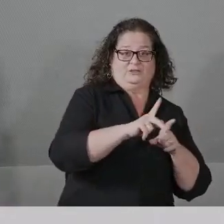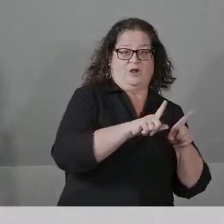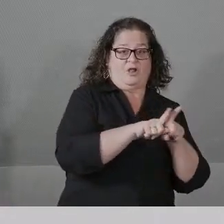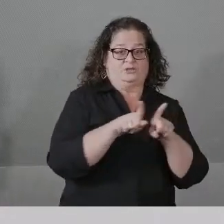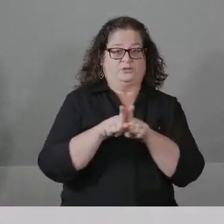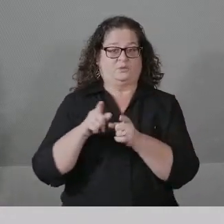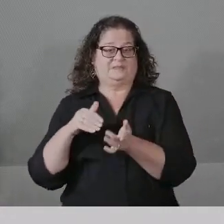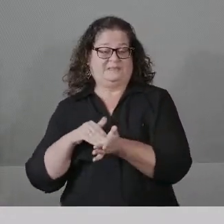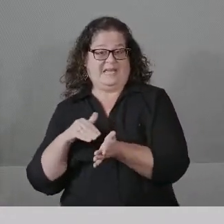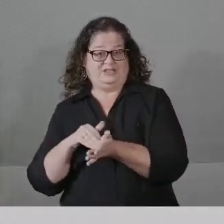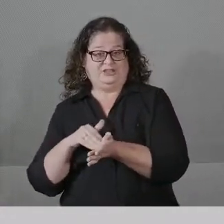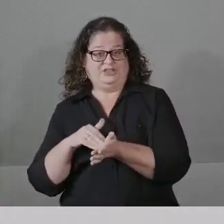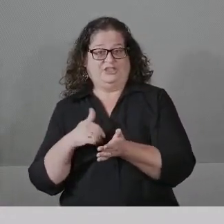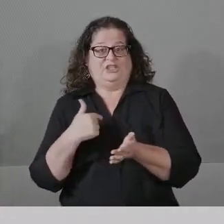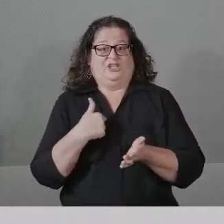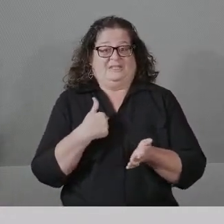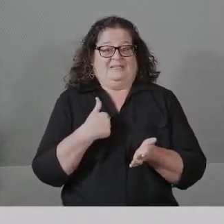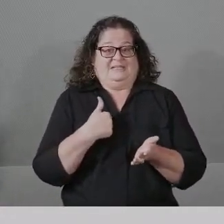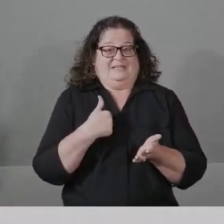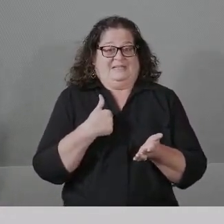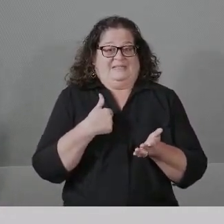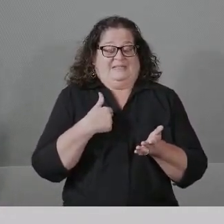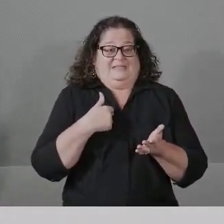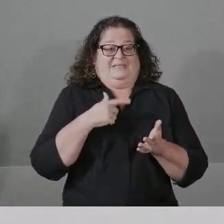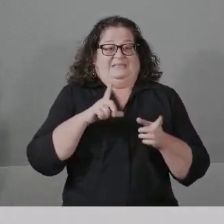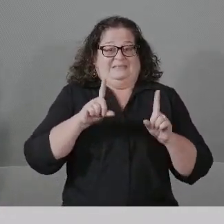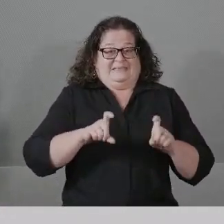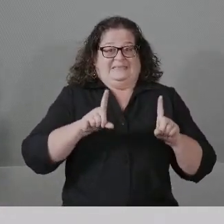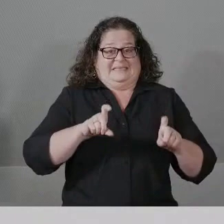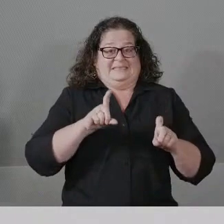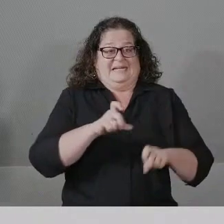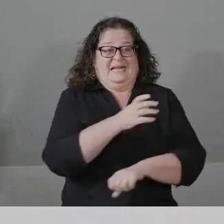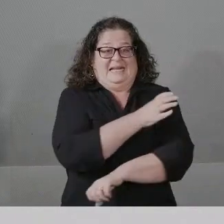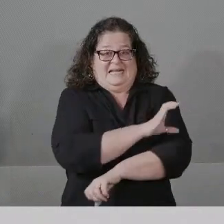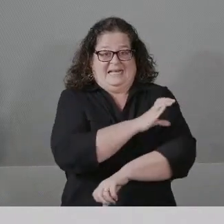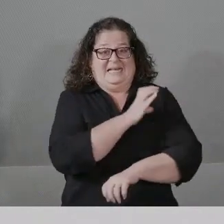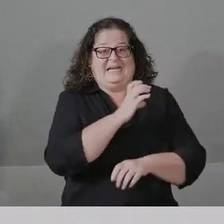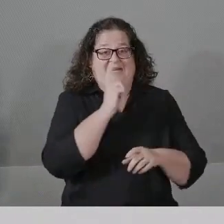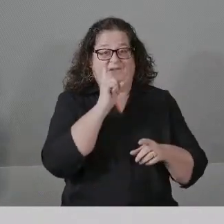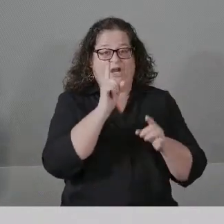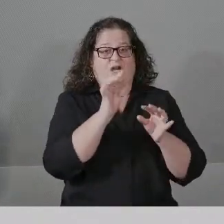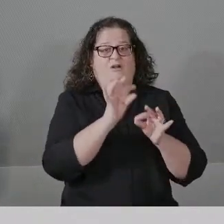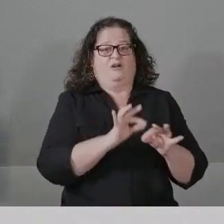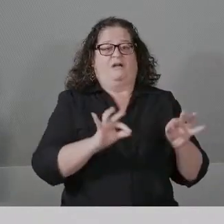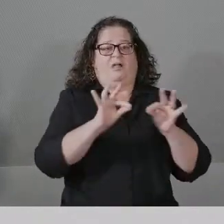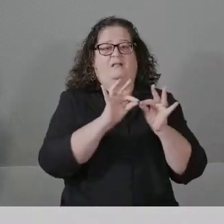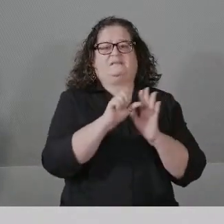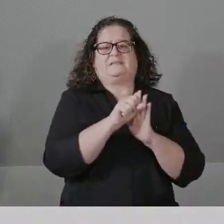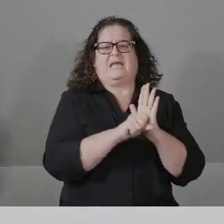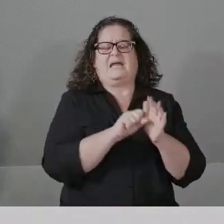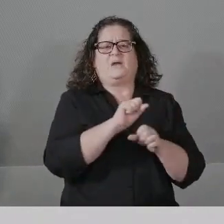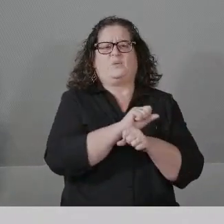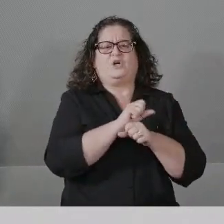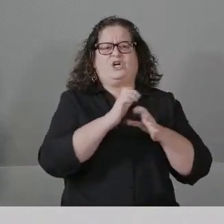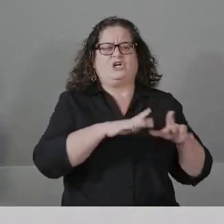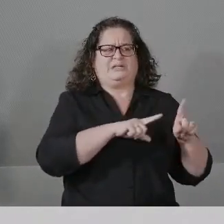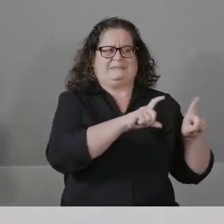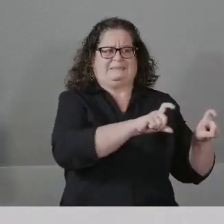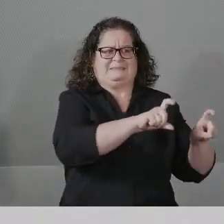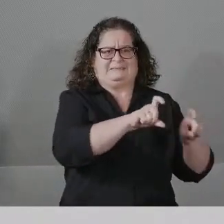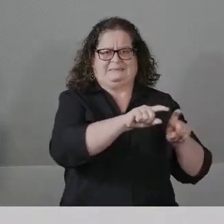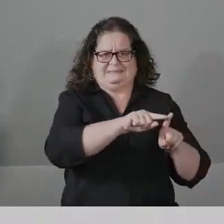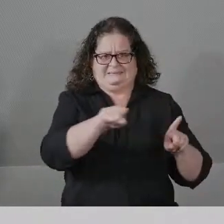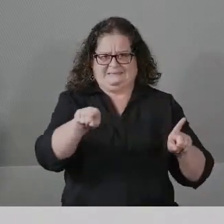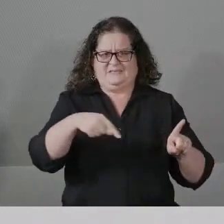actually conduct the COVID-19 testing clinics for critical infrastructure state employees, and we go on site